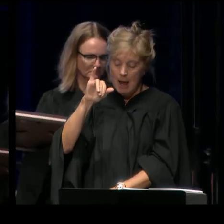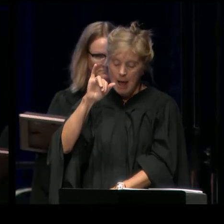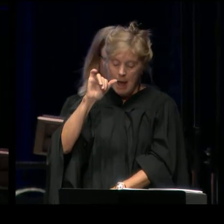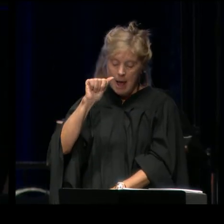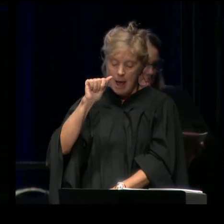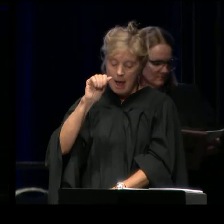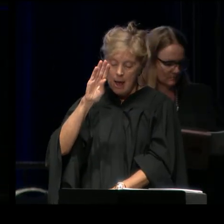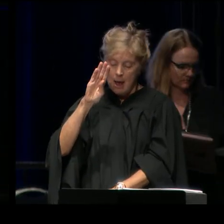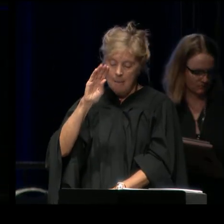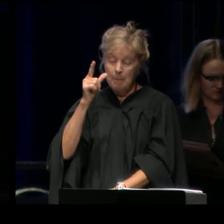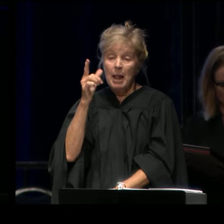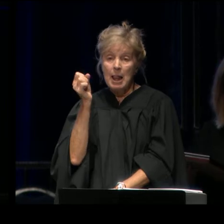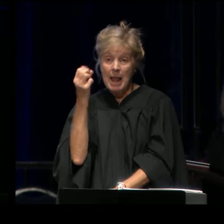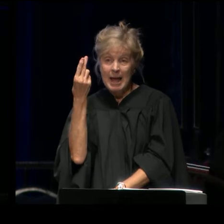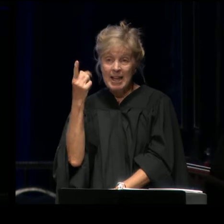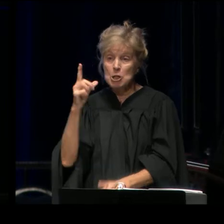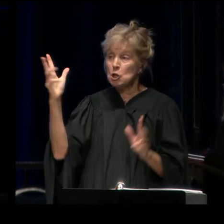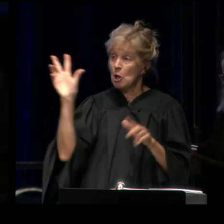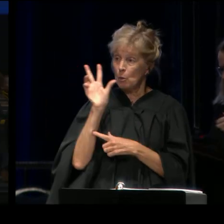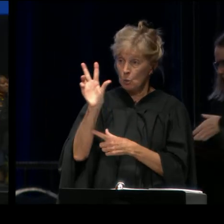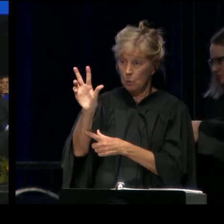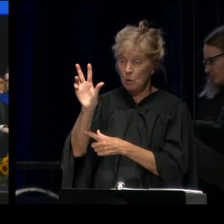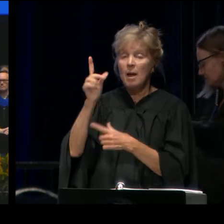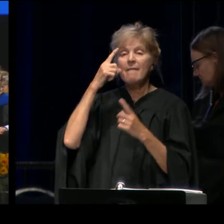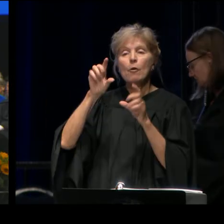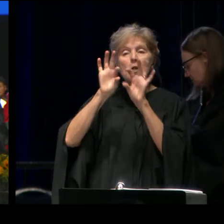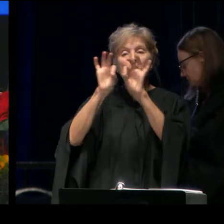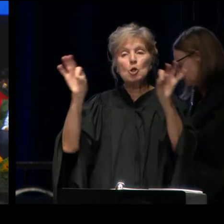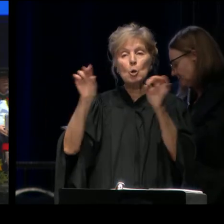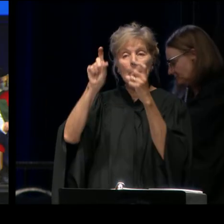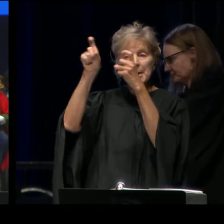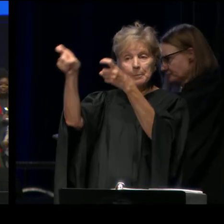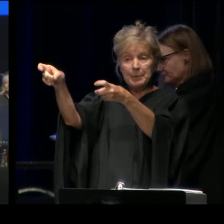the podium for the conferring of the degree.